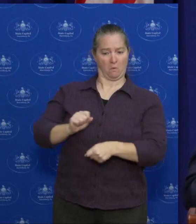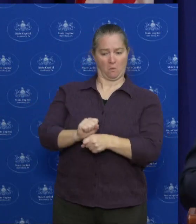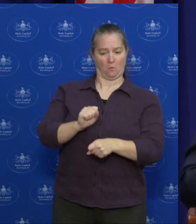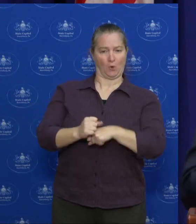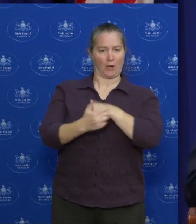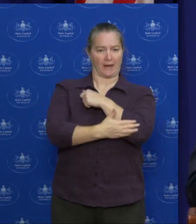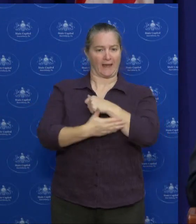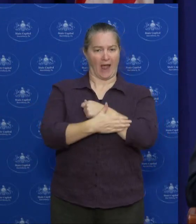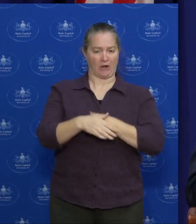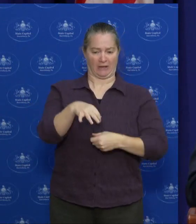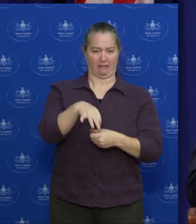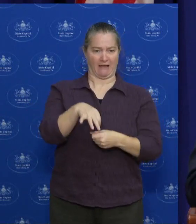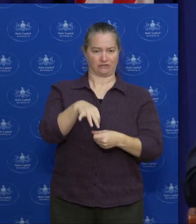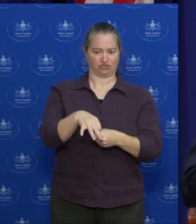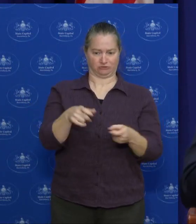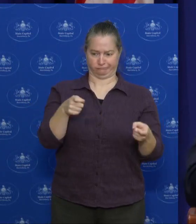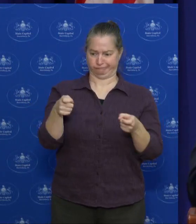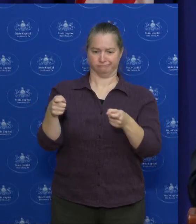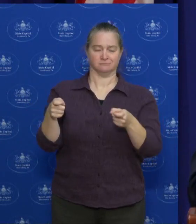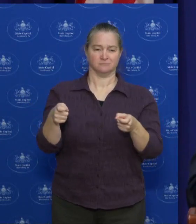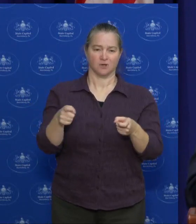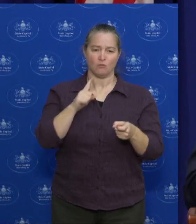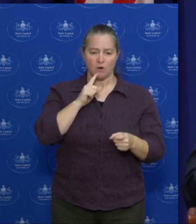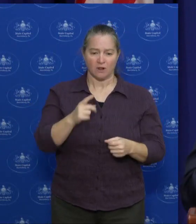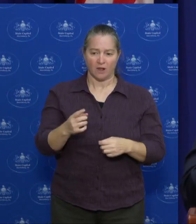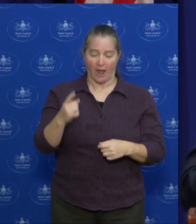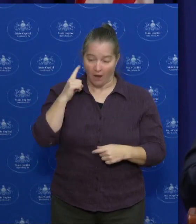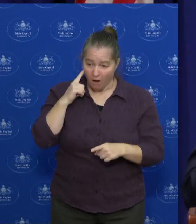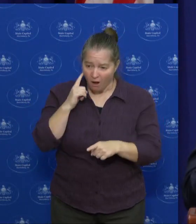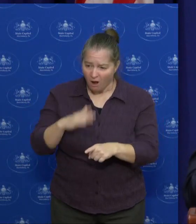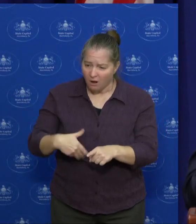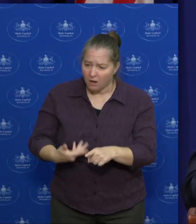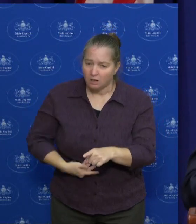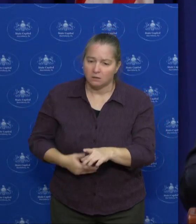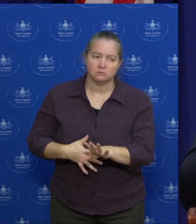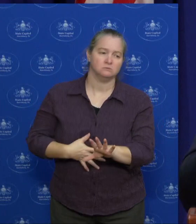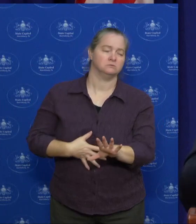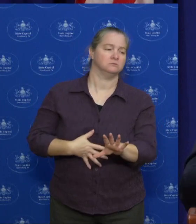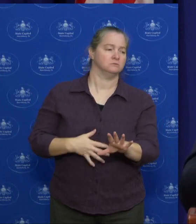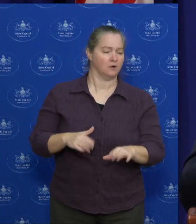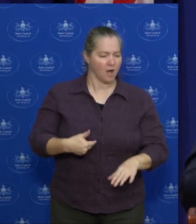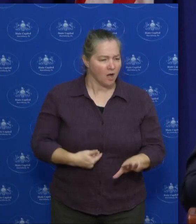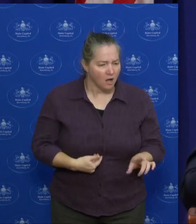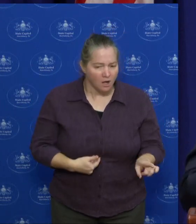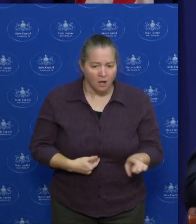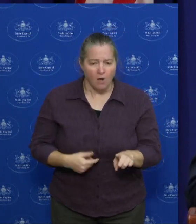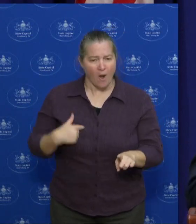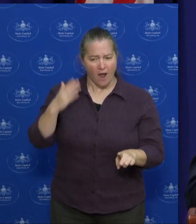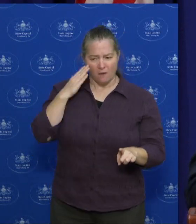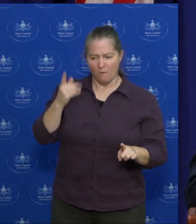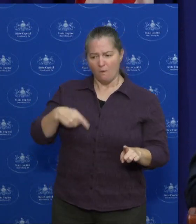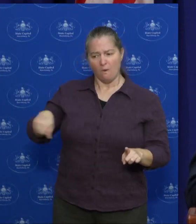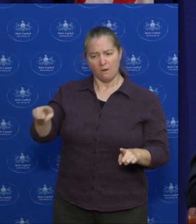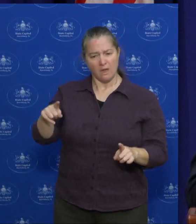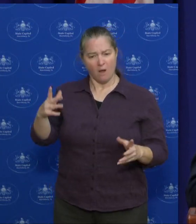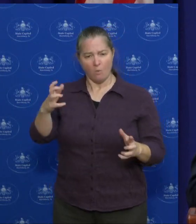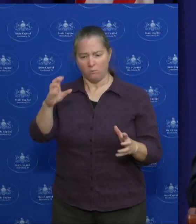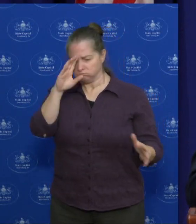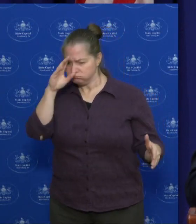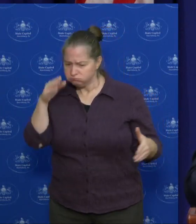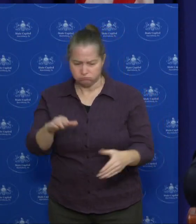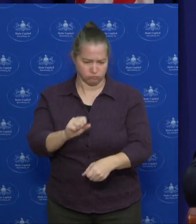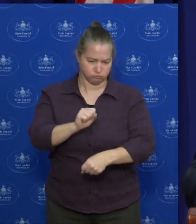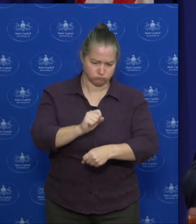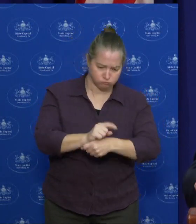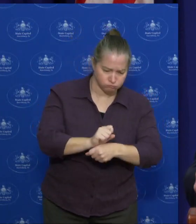administrator, really, it's upsetting, because I know what it must be like, and they are committed to having their voters' votes counted.